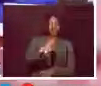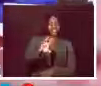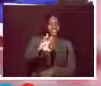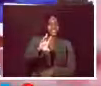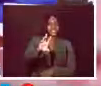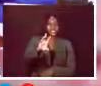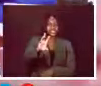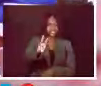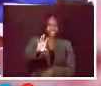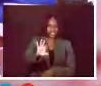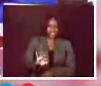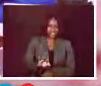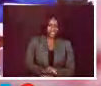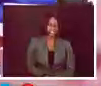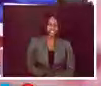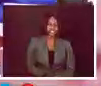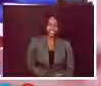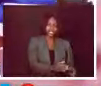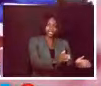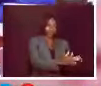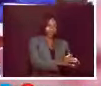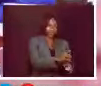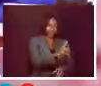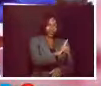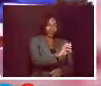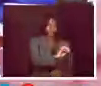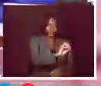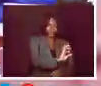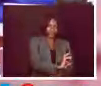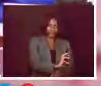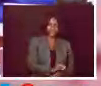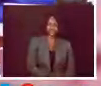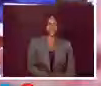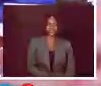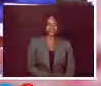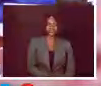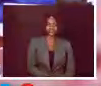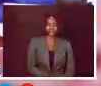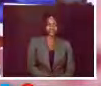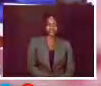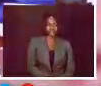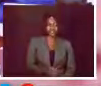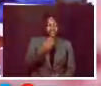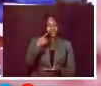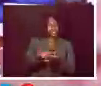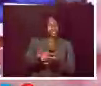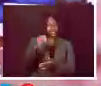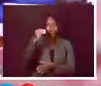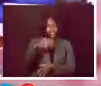169, and the minority became 106. When you look at the percentages, it